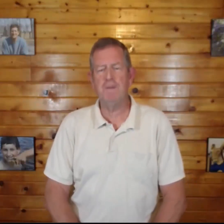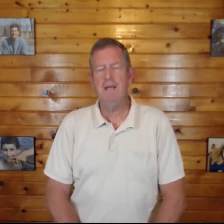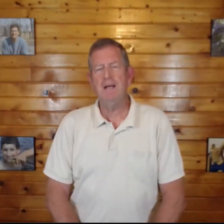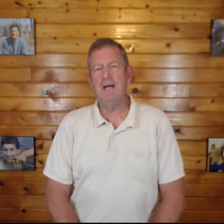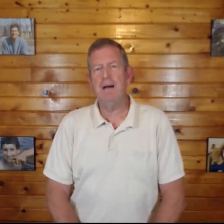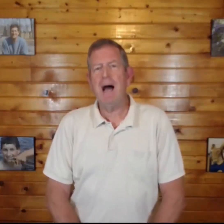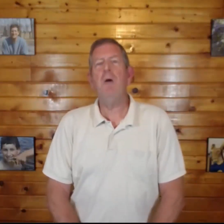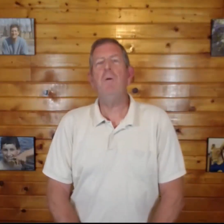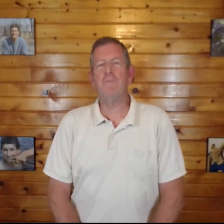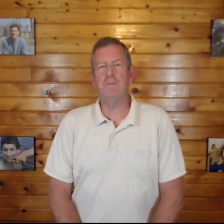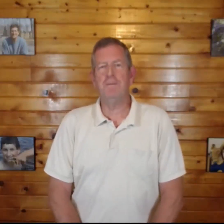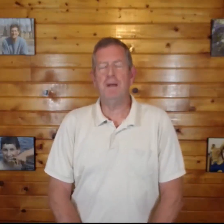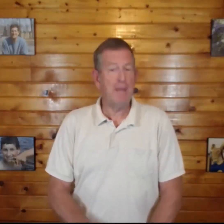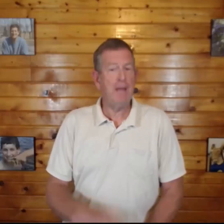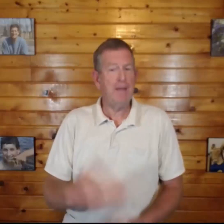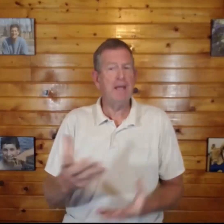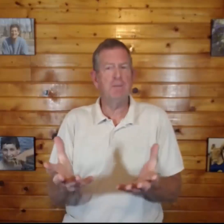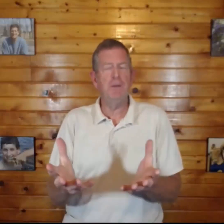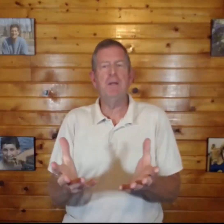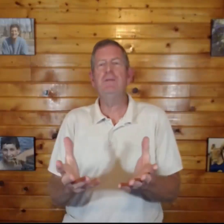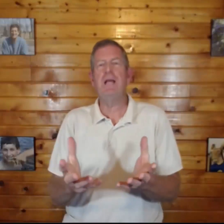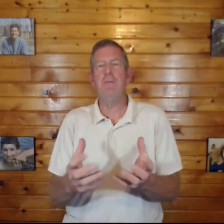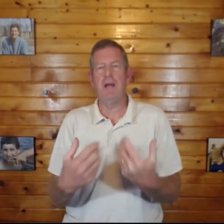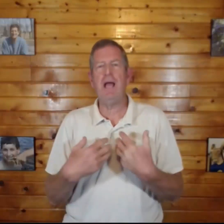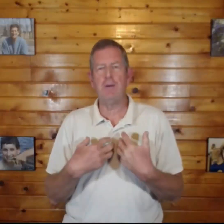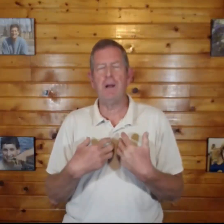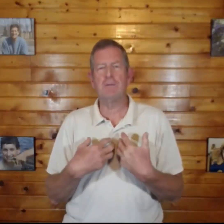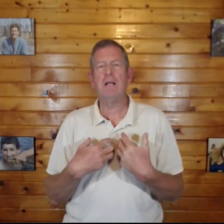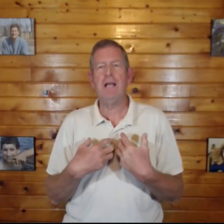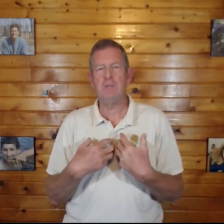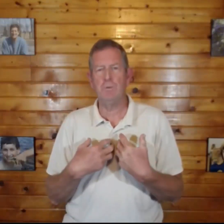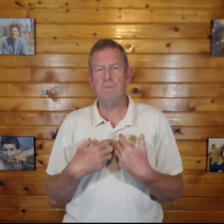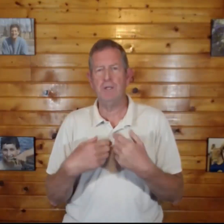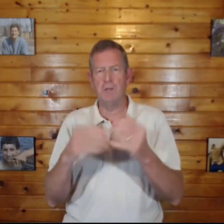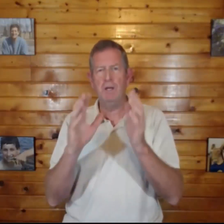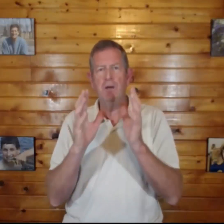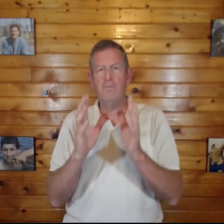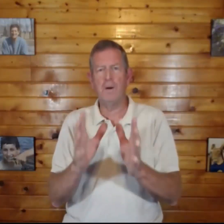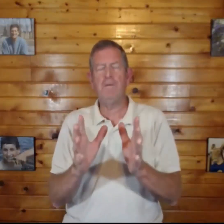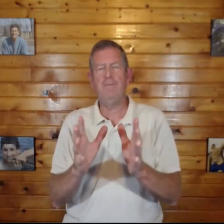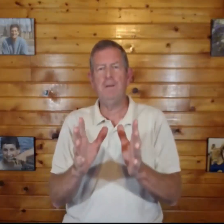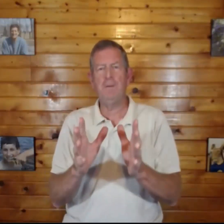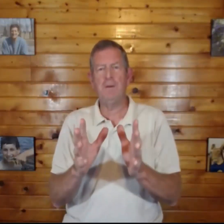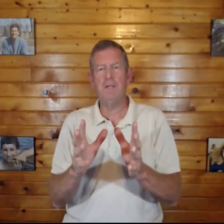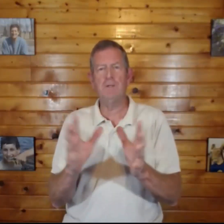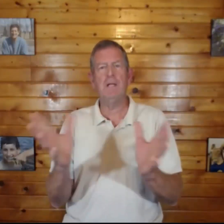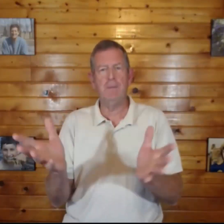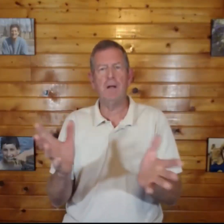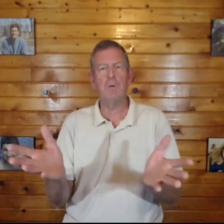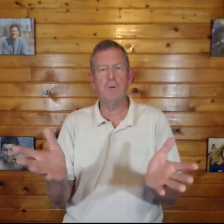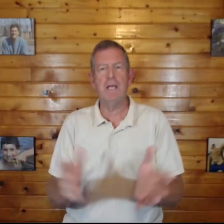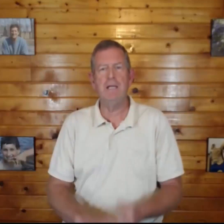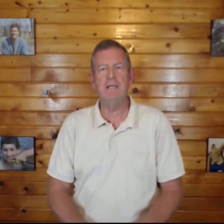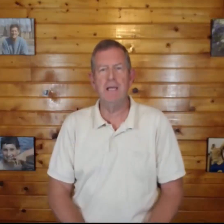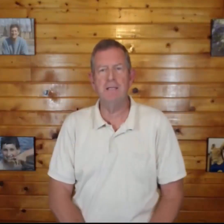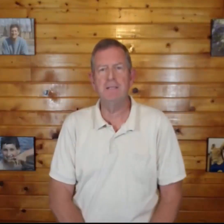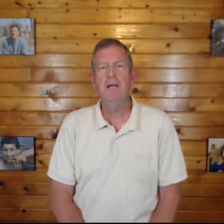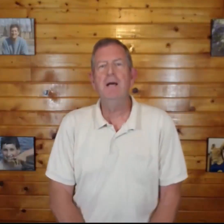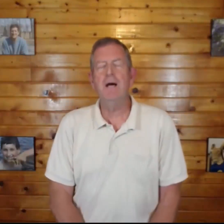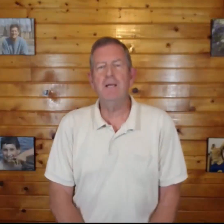instruction. However, that is the period of time that I had when I was a classroom teacher, 45-minute periods and about